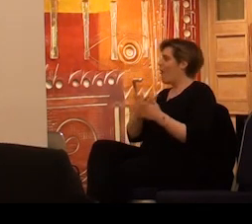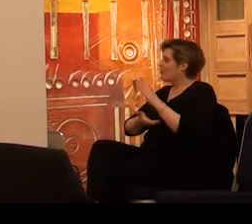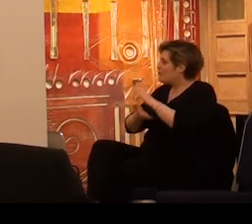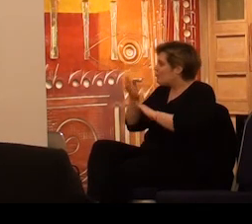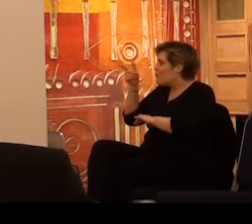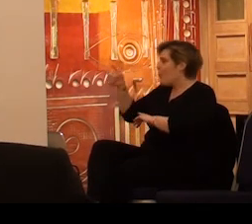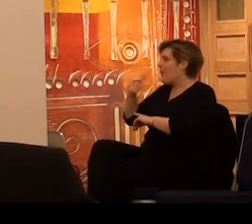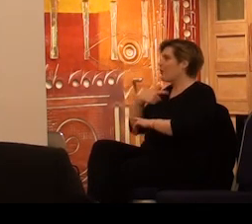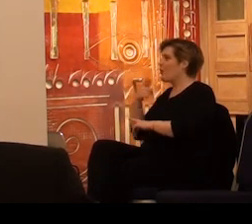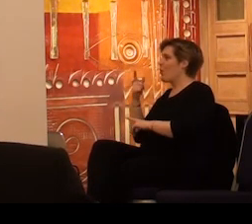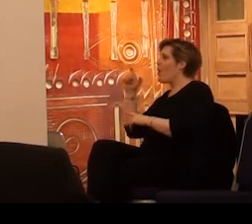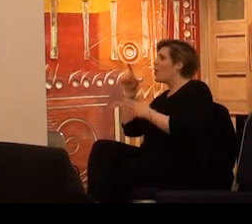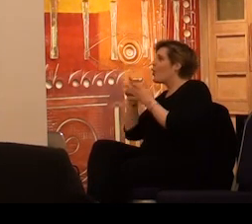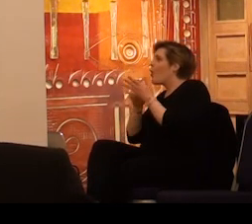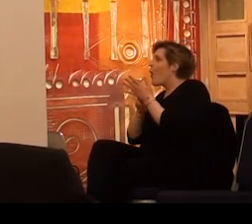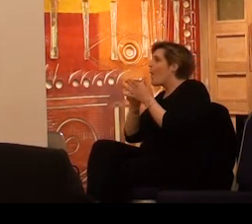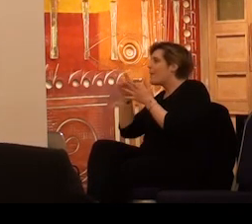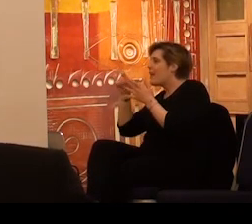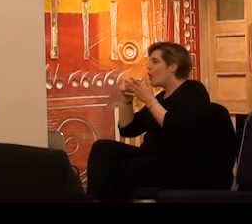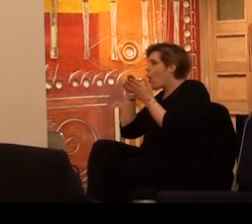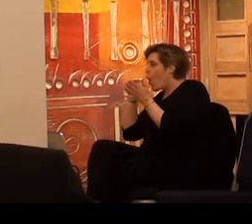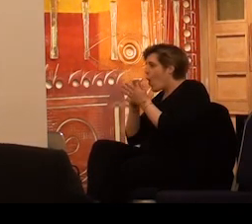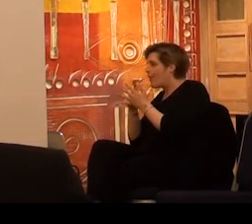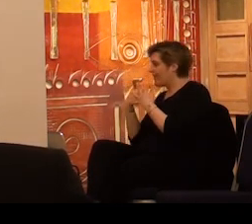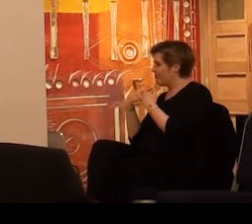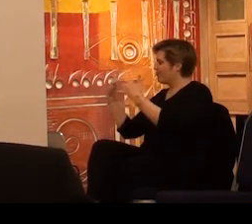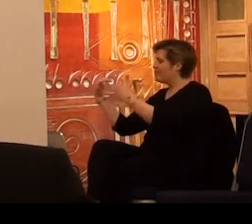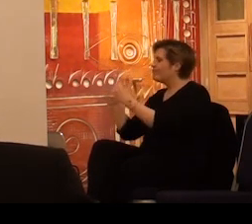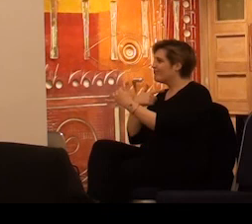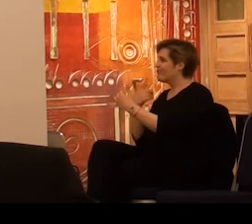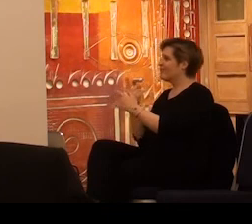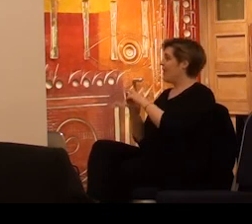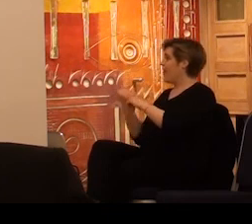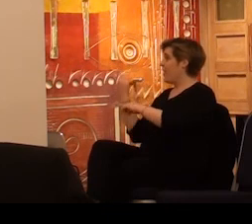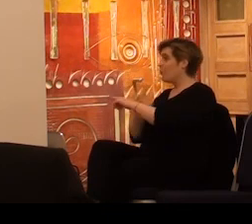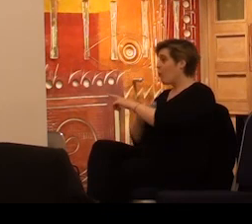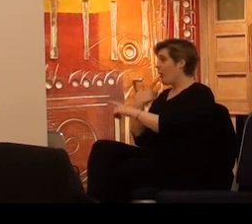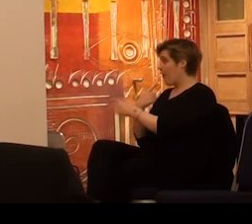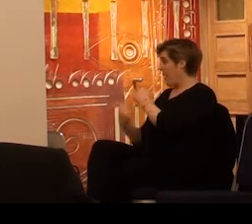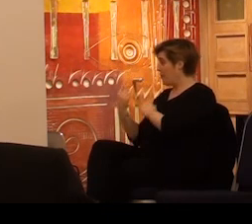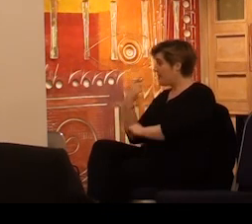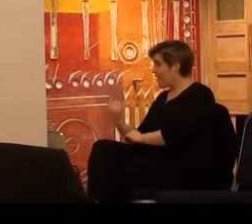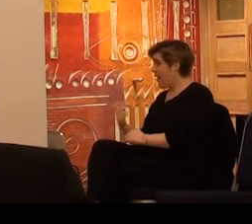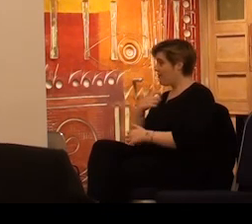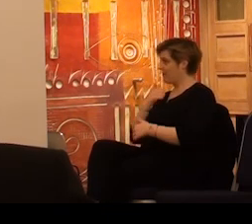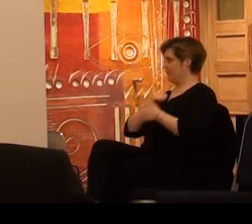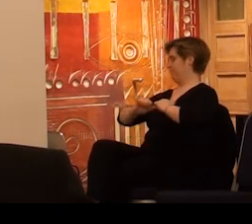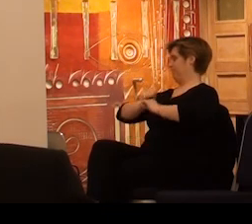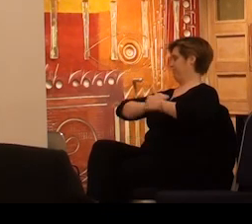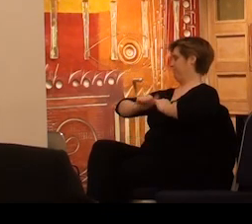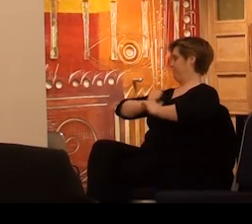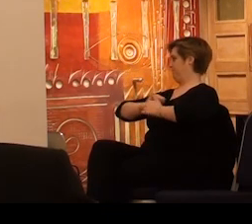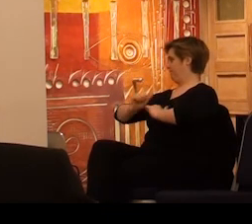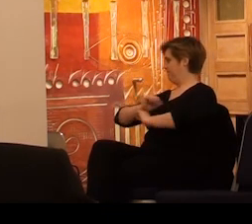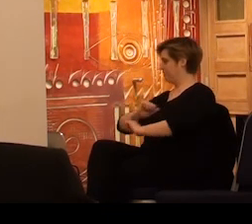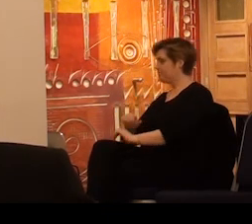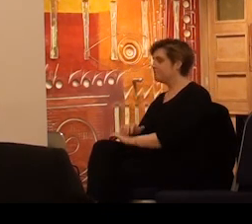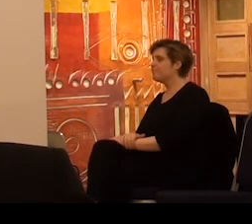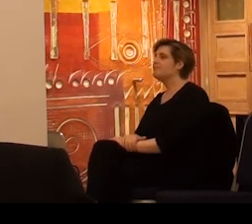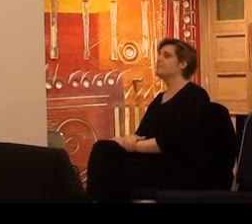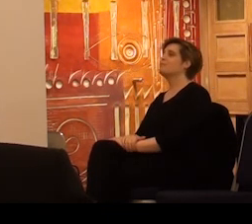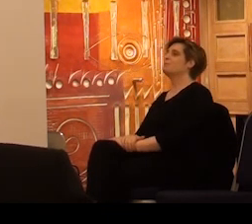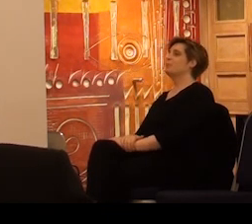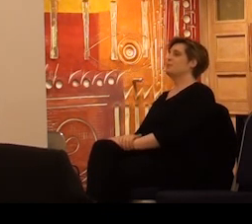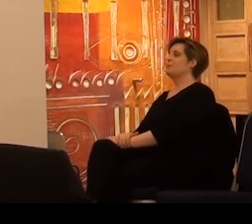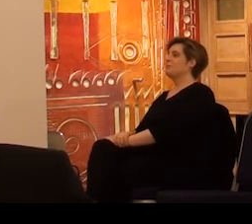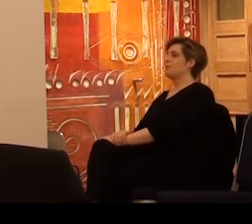as far as their life chances and opportunity in our world than him to have a real passion and interest to be on